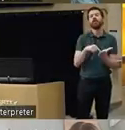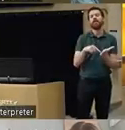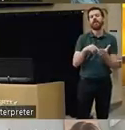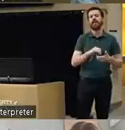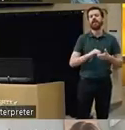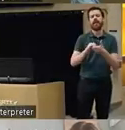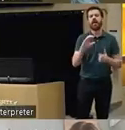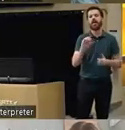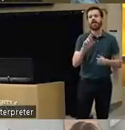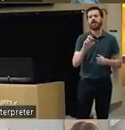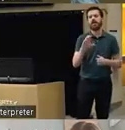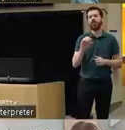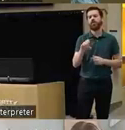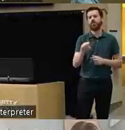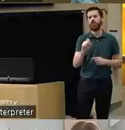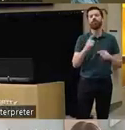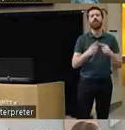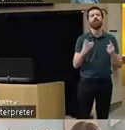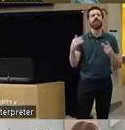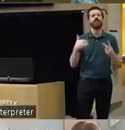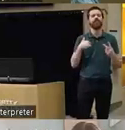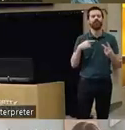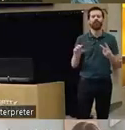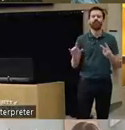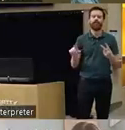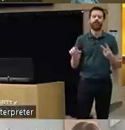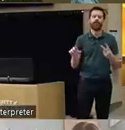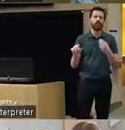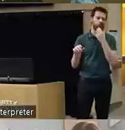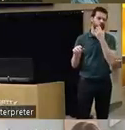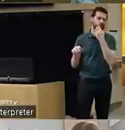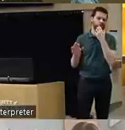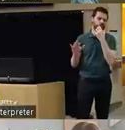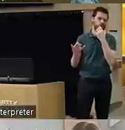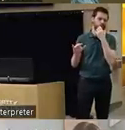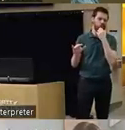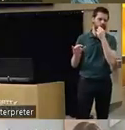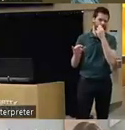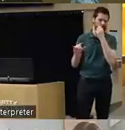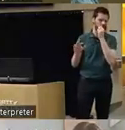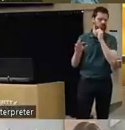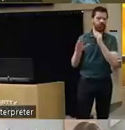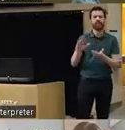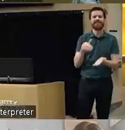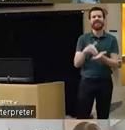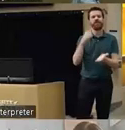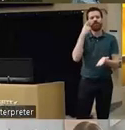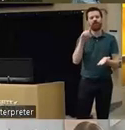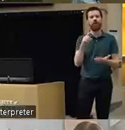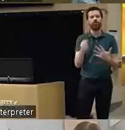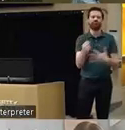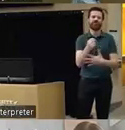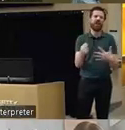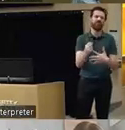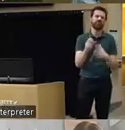codes and through what they have, which is, you know, a center for triage,